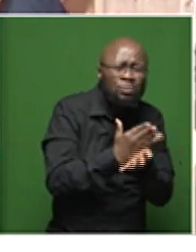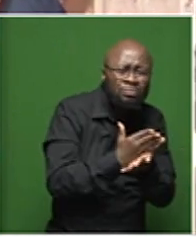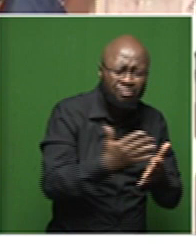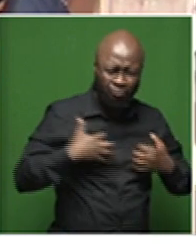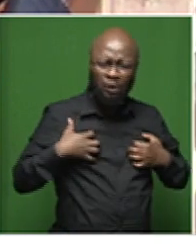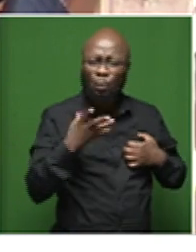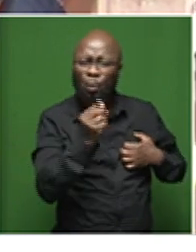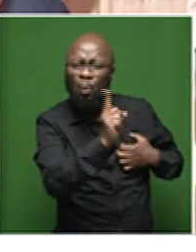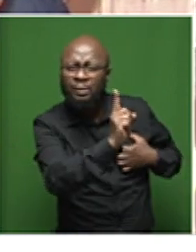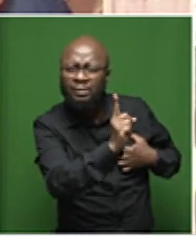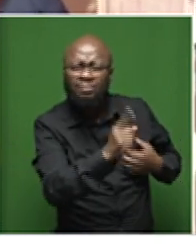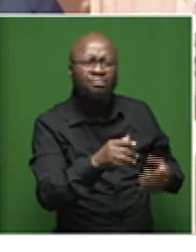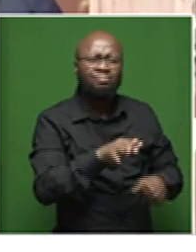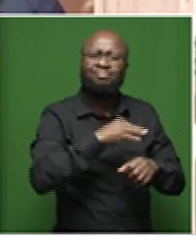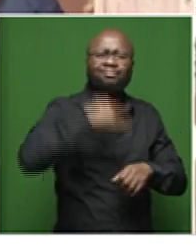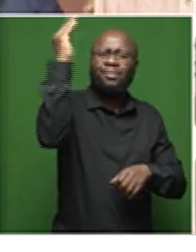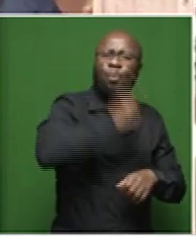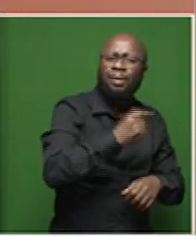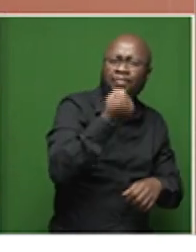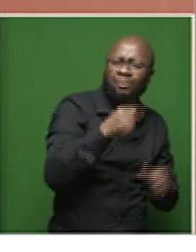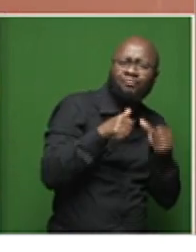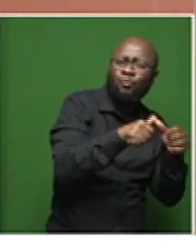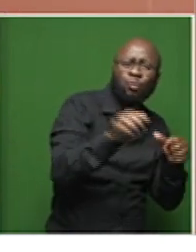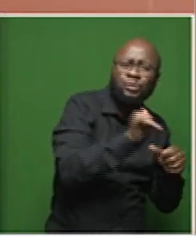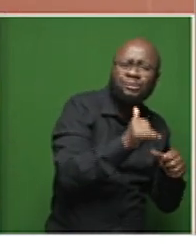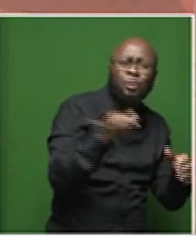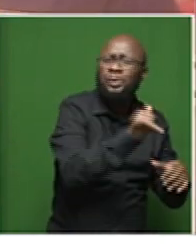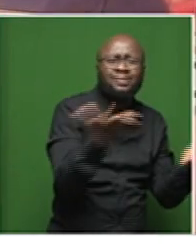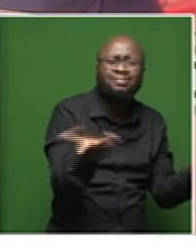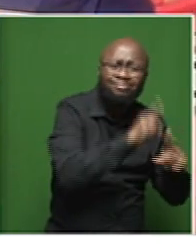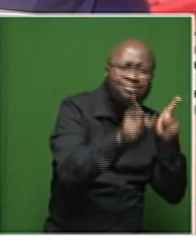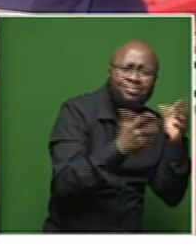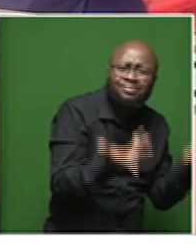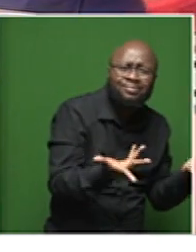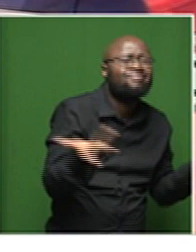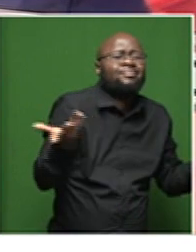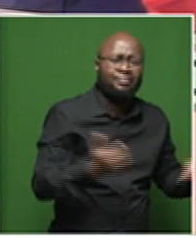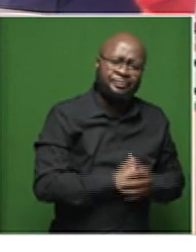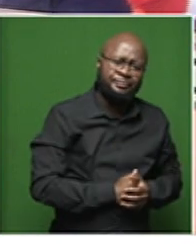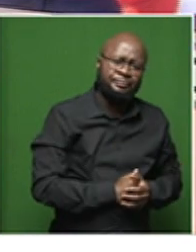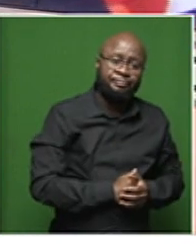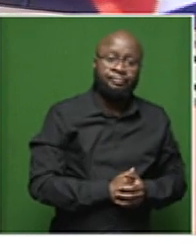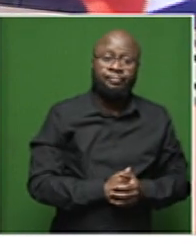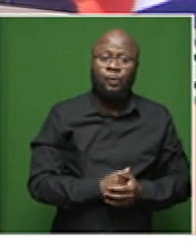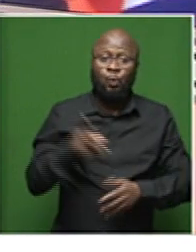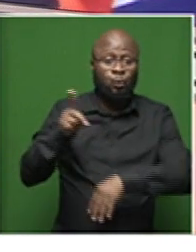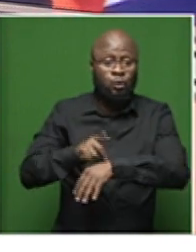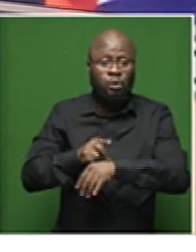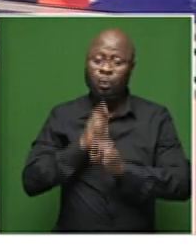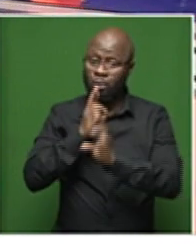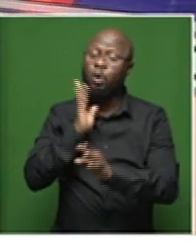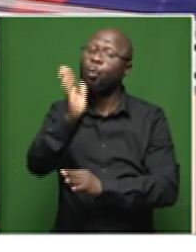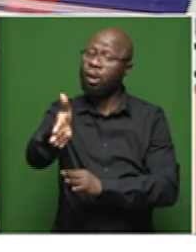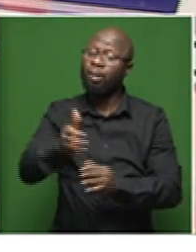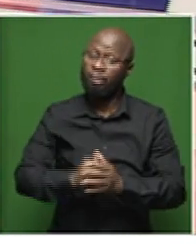or I need to be on chronic. Lovely. I'll pass that message on. And of course, Dr. Maya Yise will answer that question a